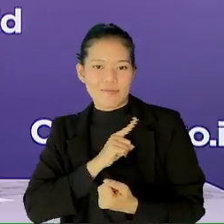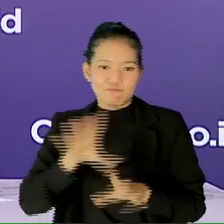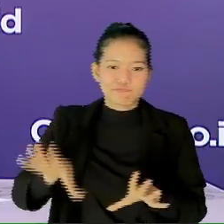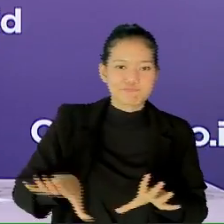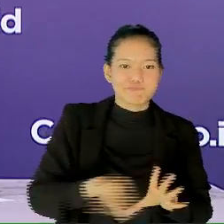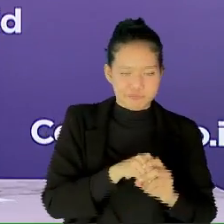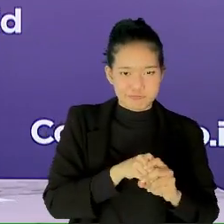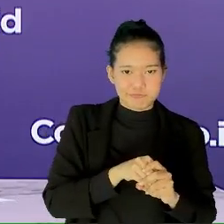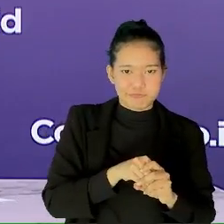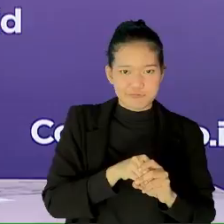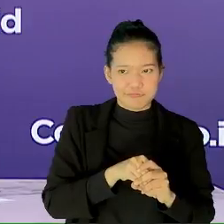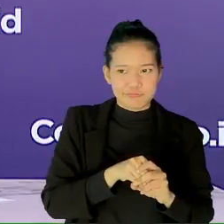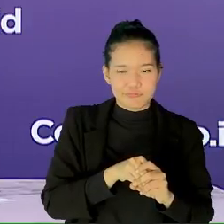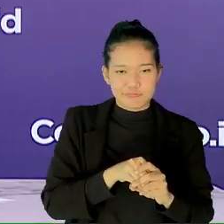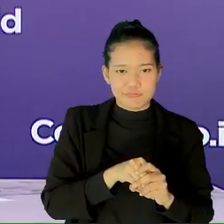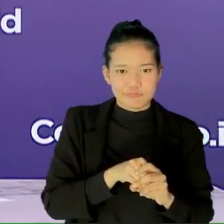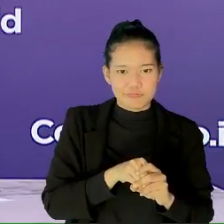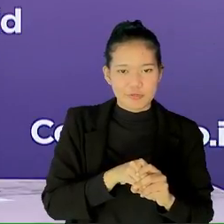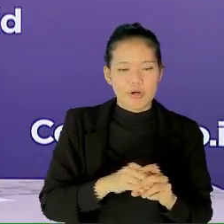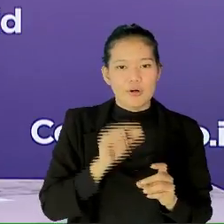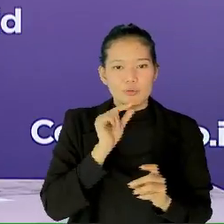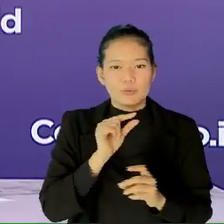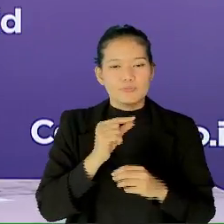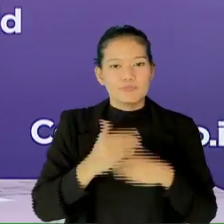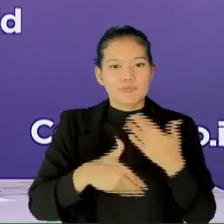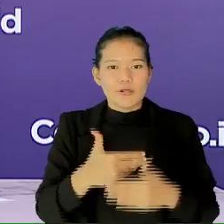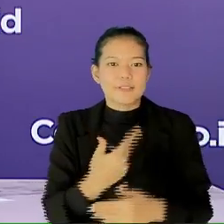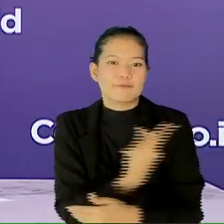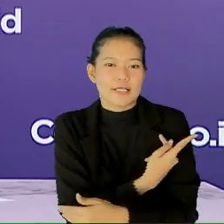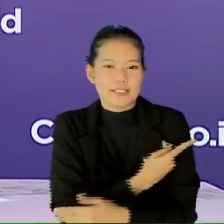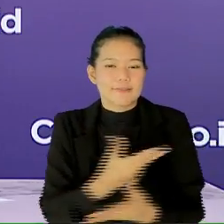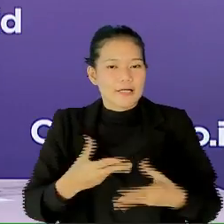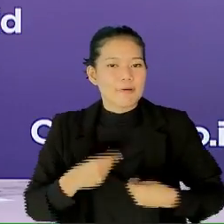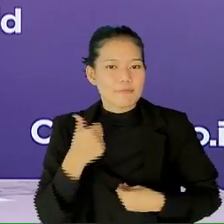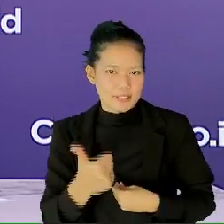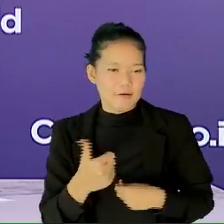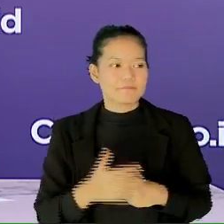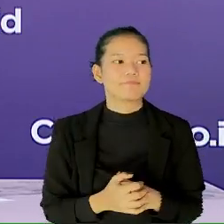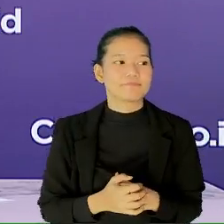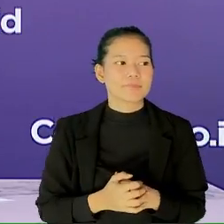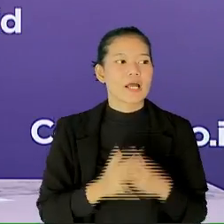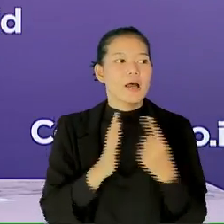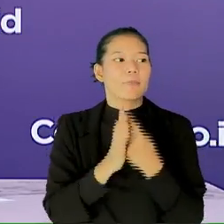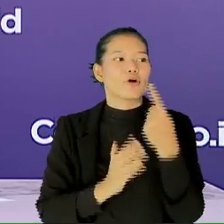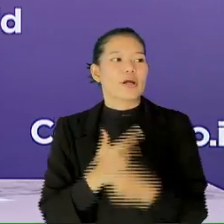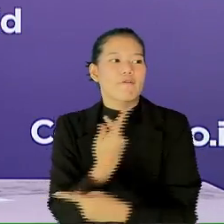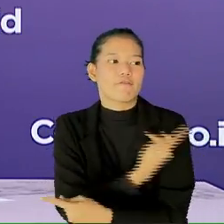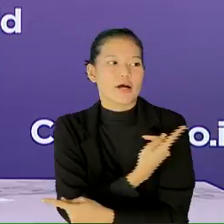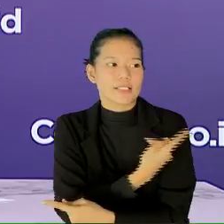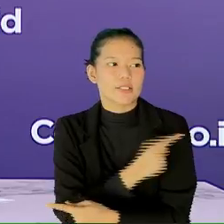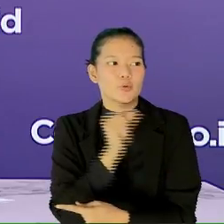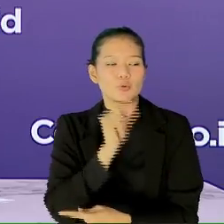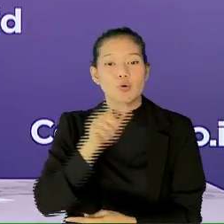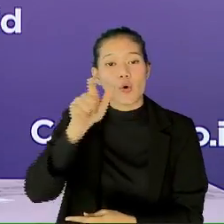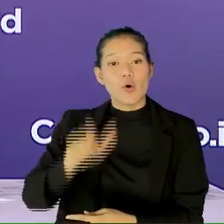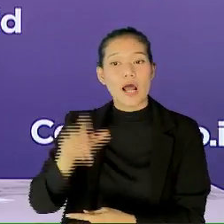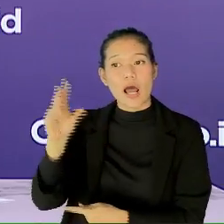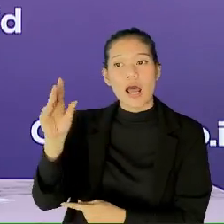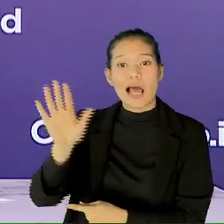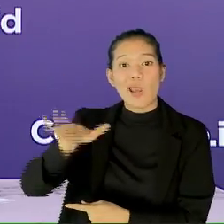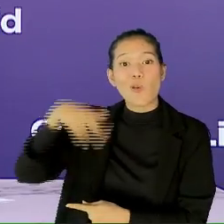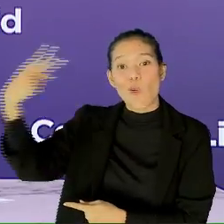representative offices in its implementations. And vaccinations program for foreigners